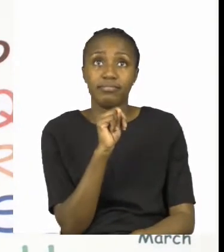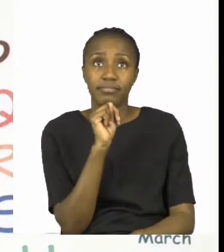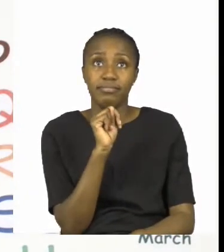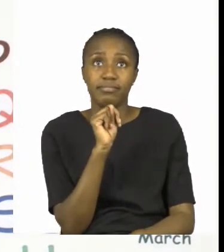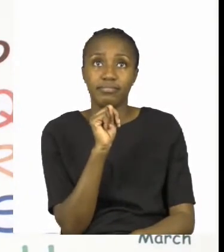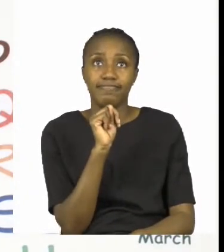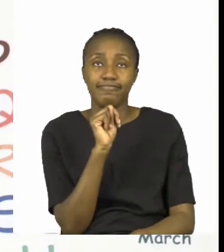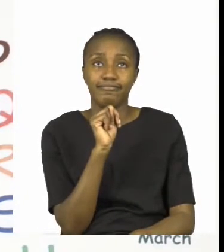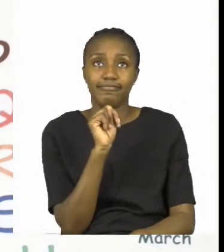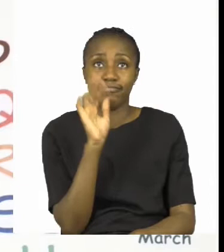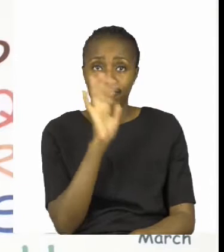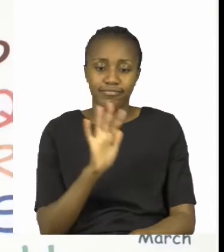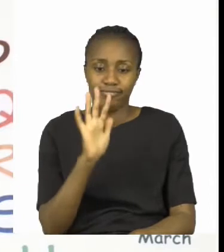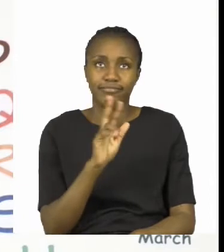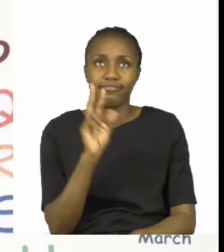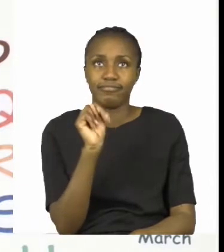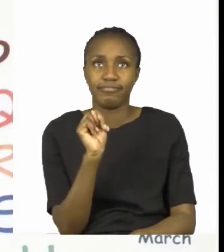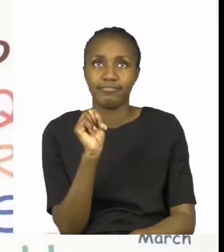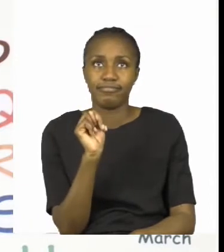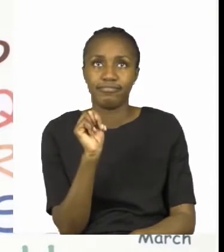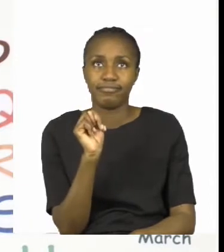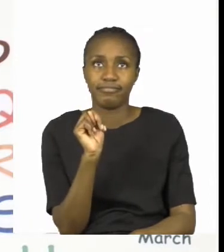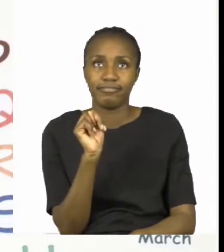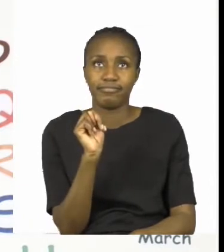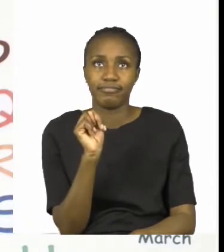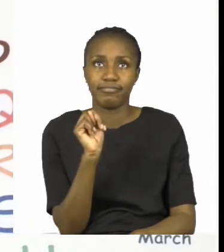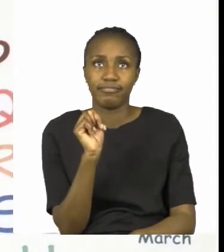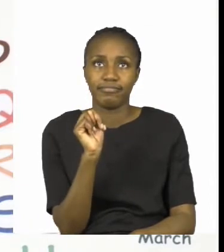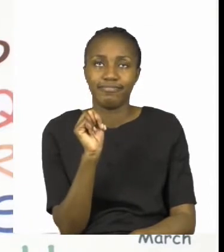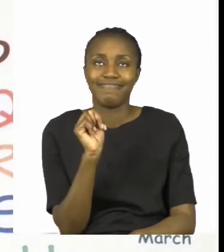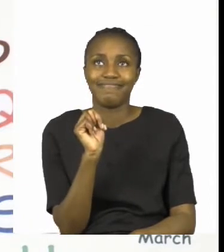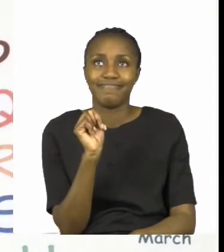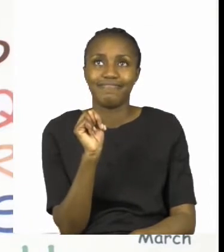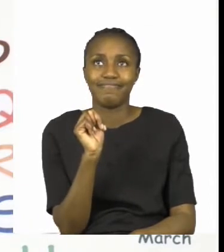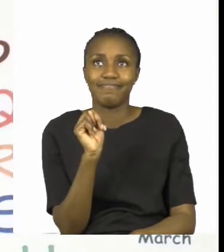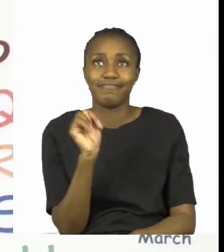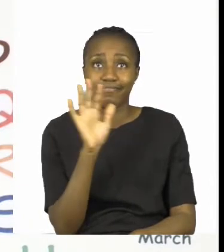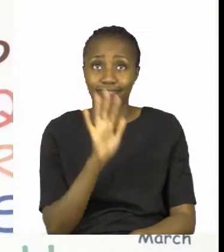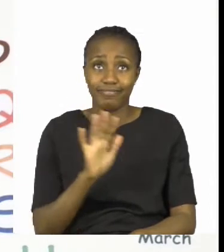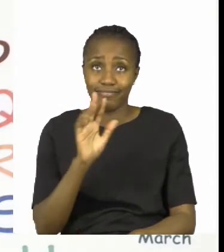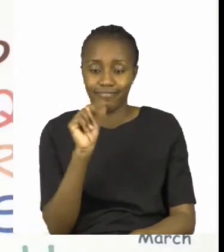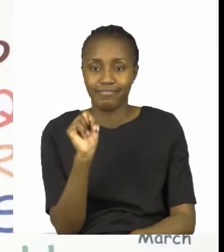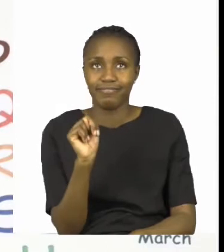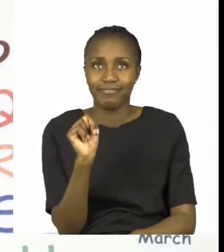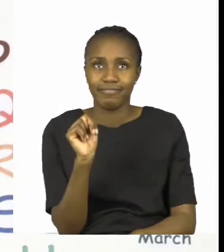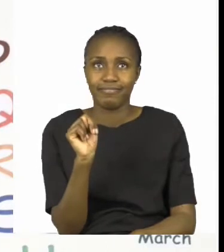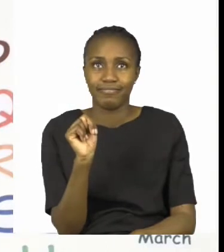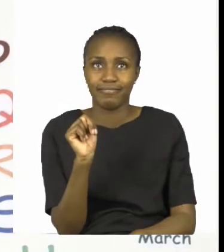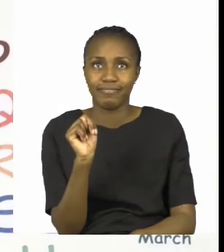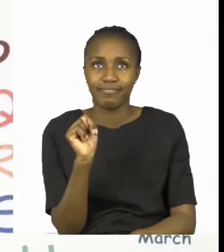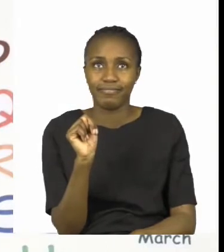N. So, we can look for a, there it is. So go ahead and